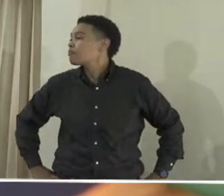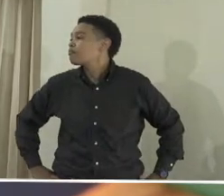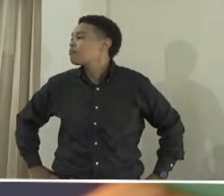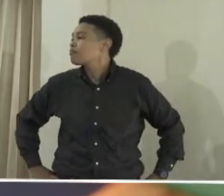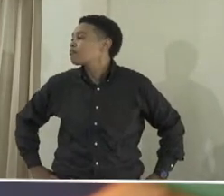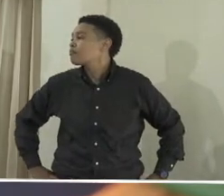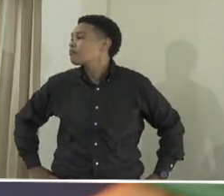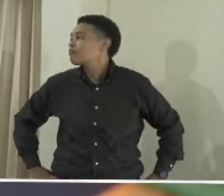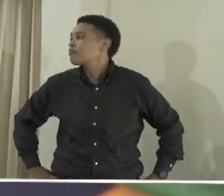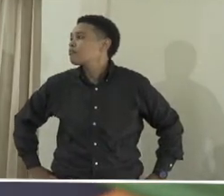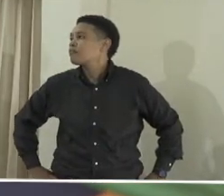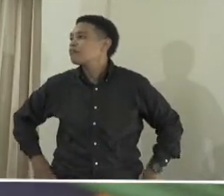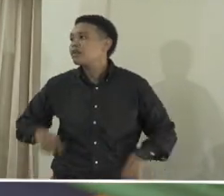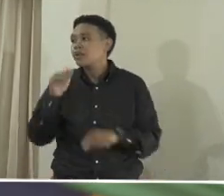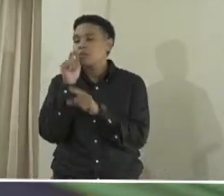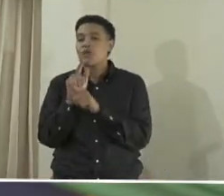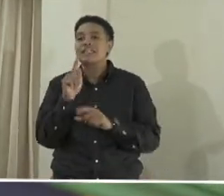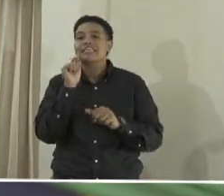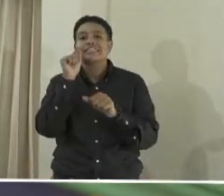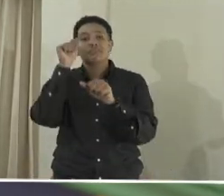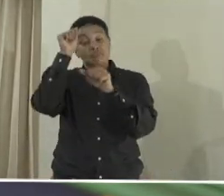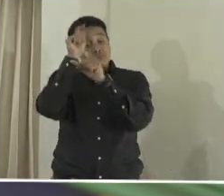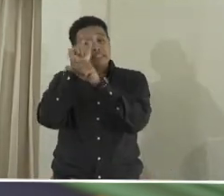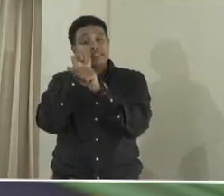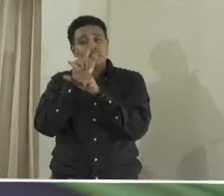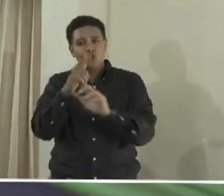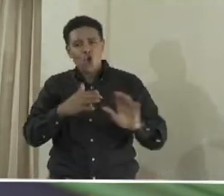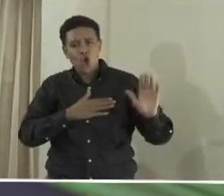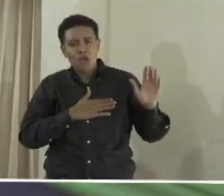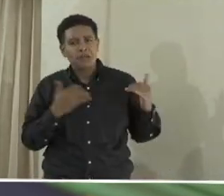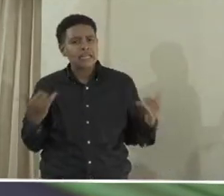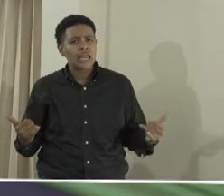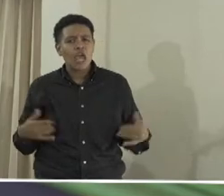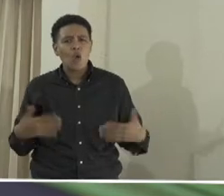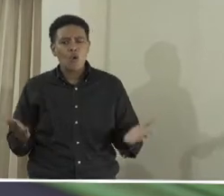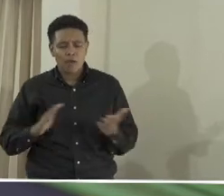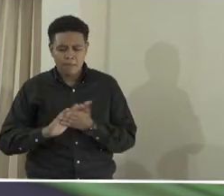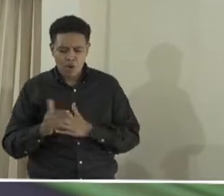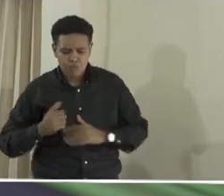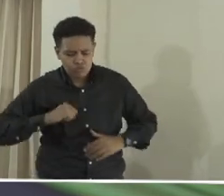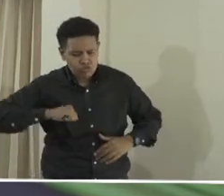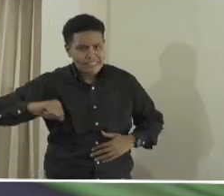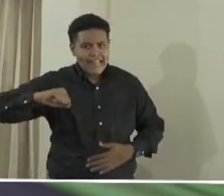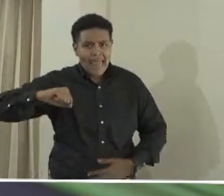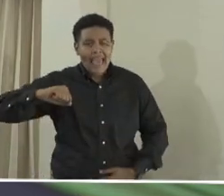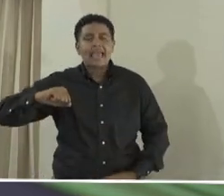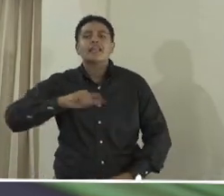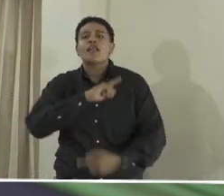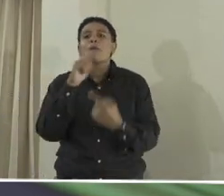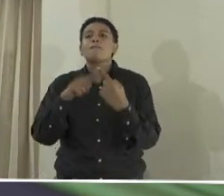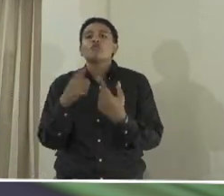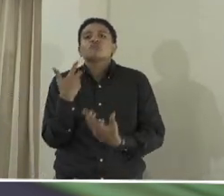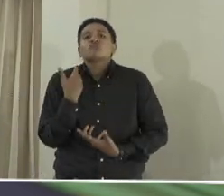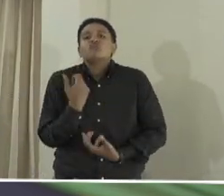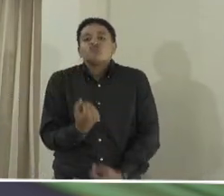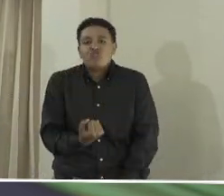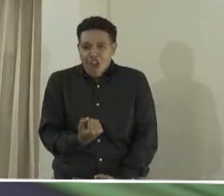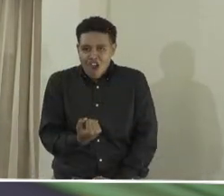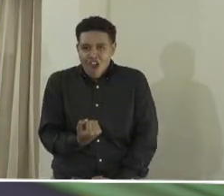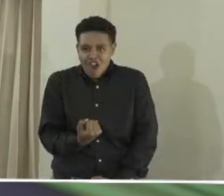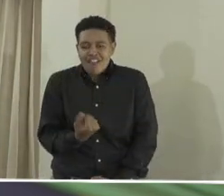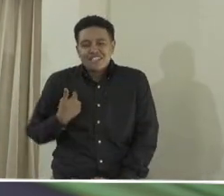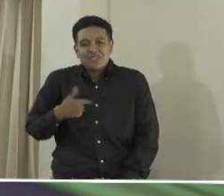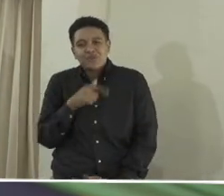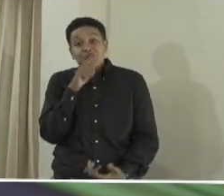Brothers and sisters, let us commit today to be resilient and strong as